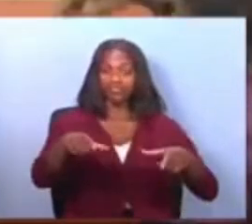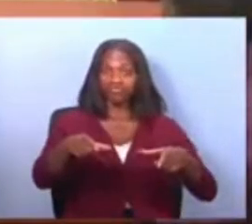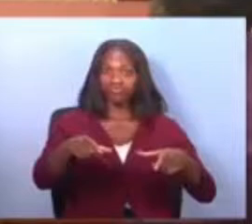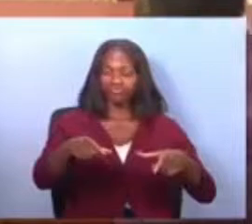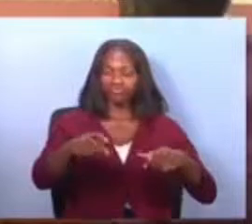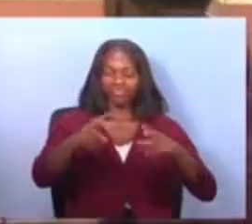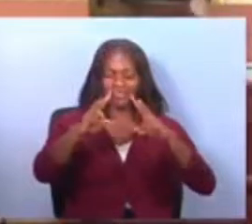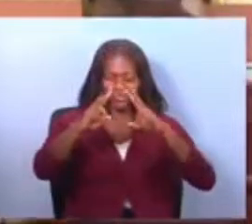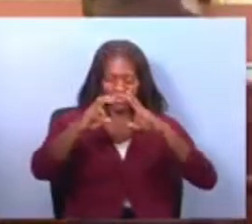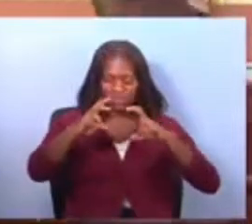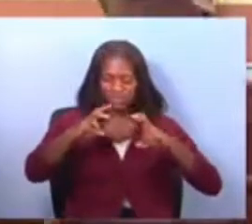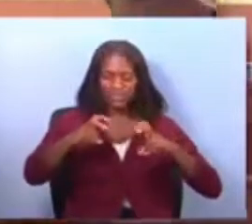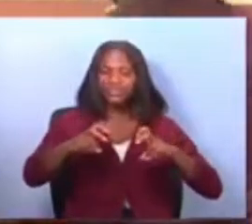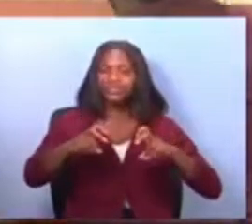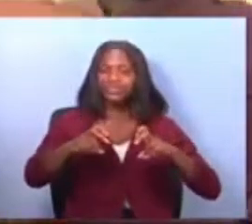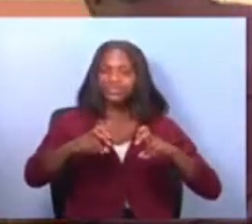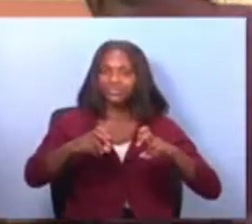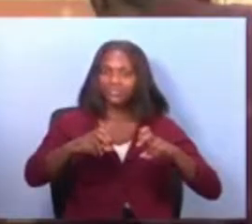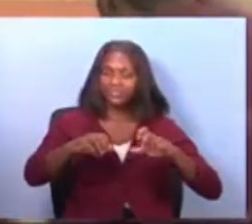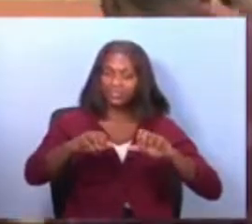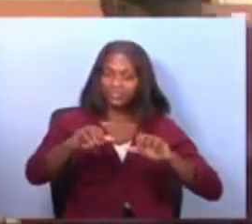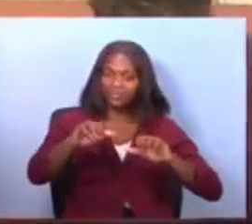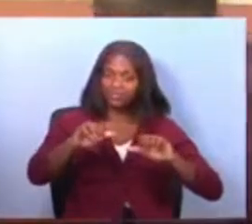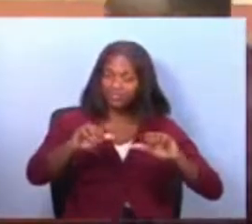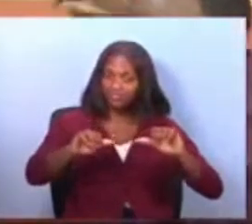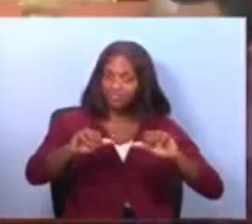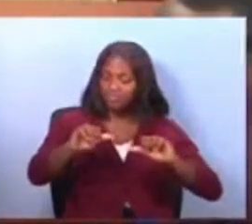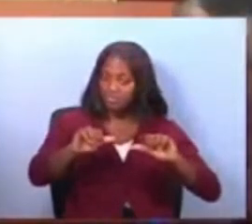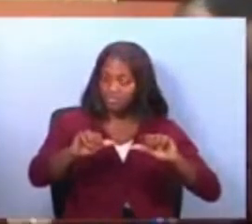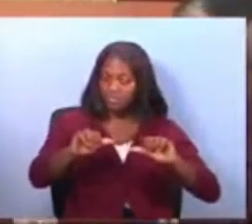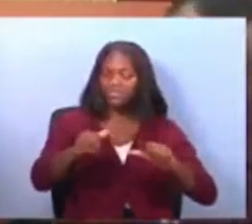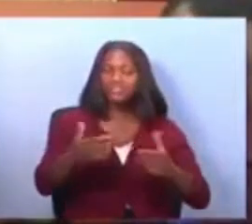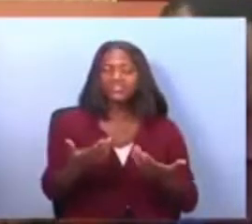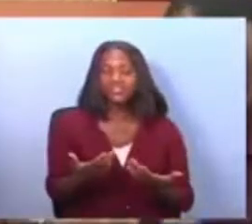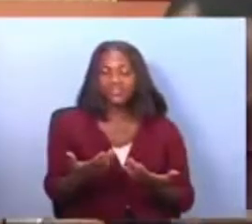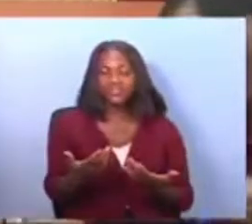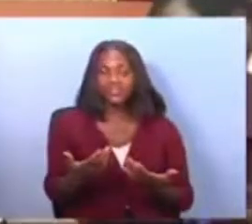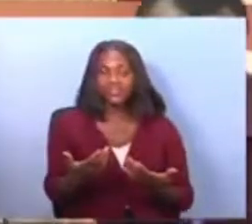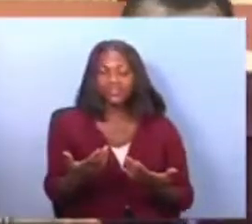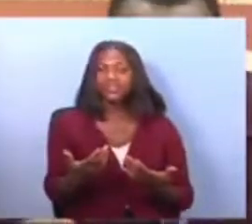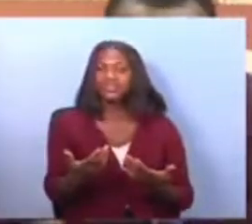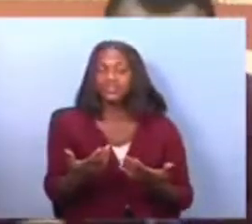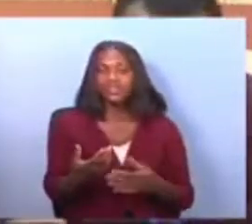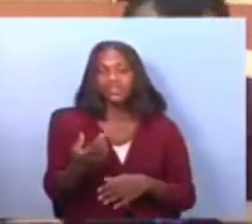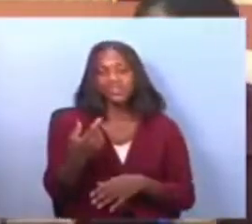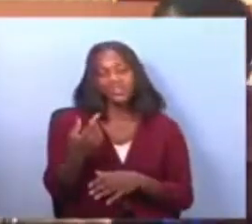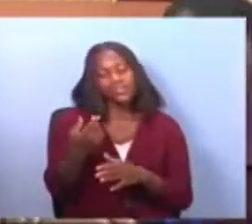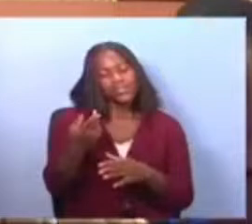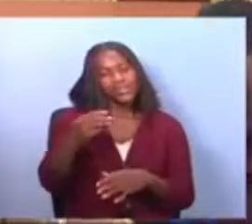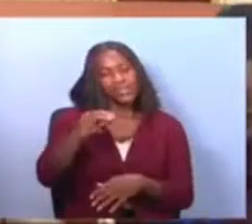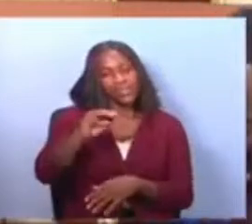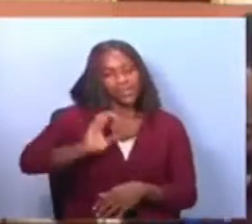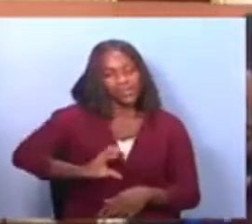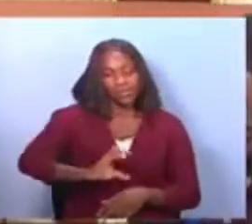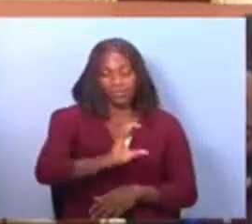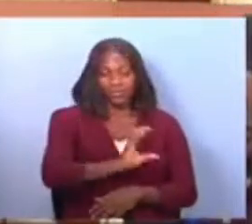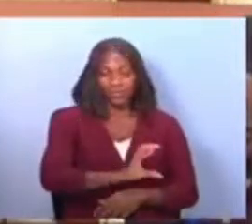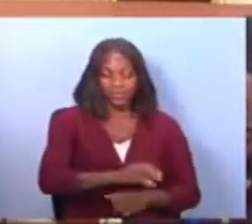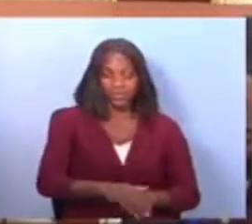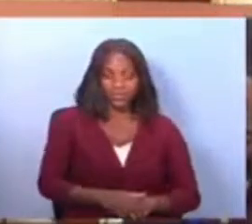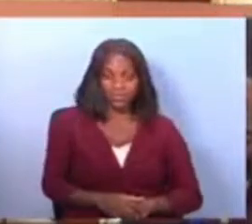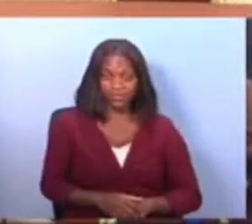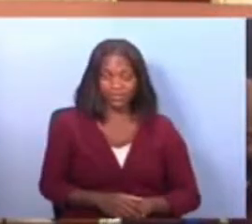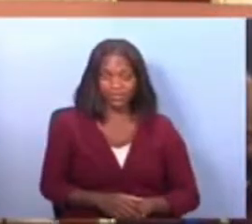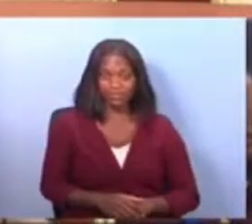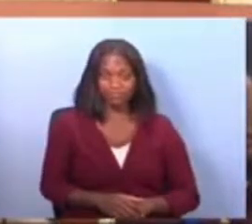of the Climate Vulnerable Forum from 2022 to 2024. Still in